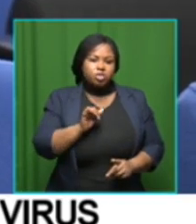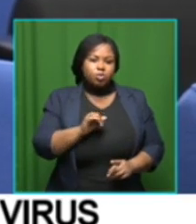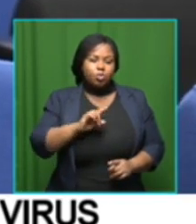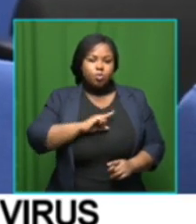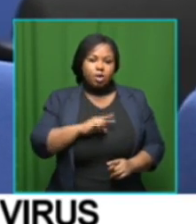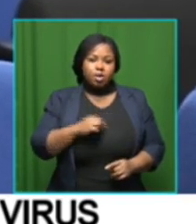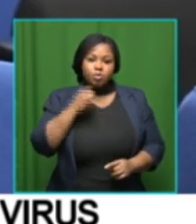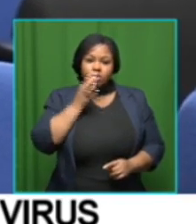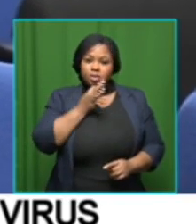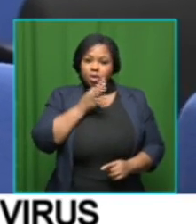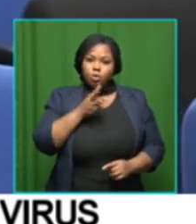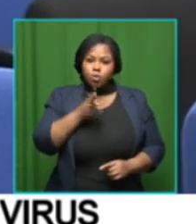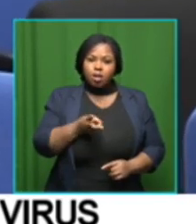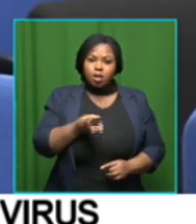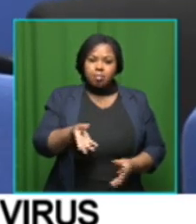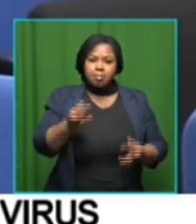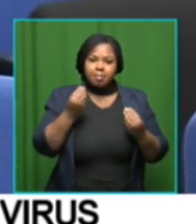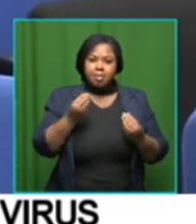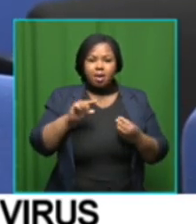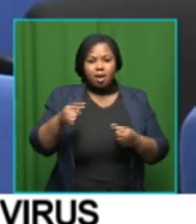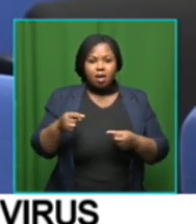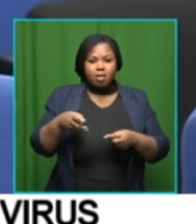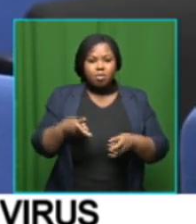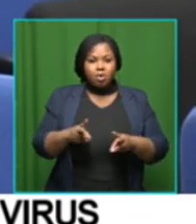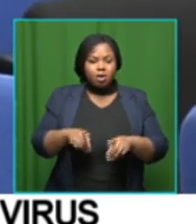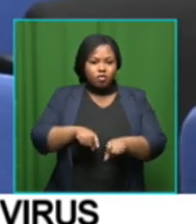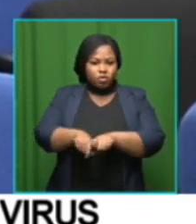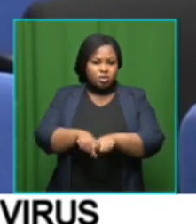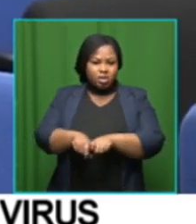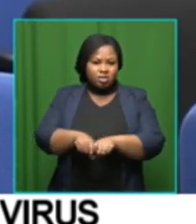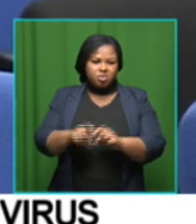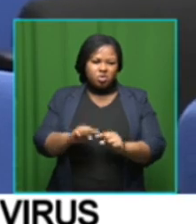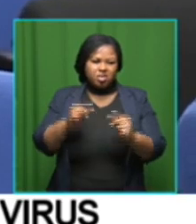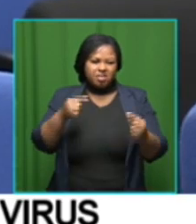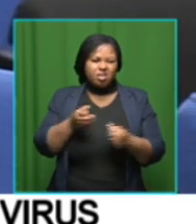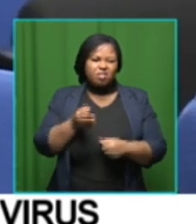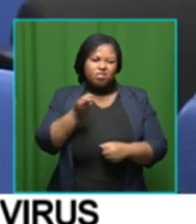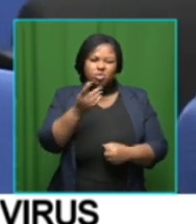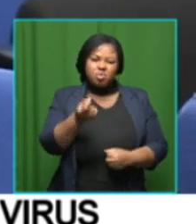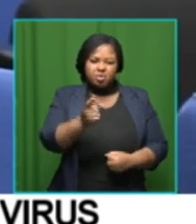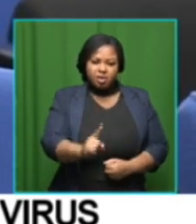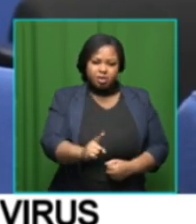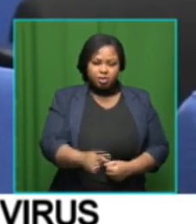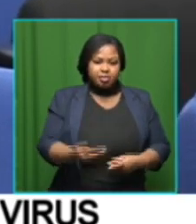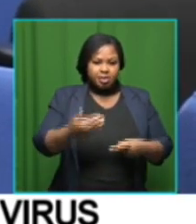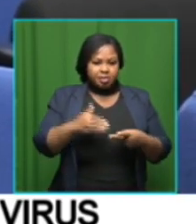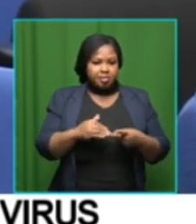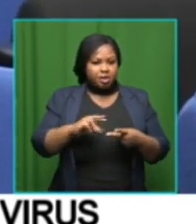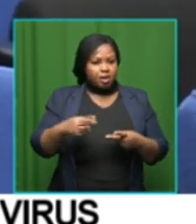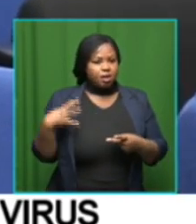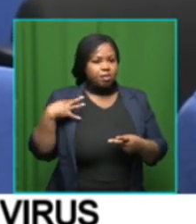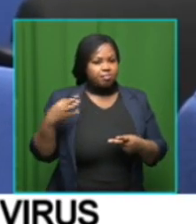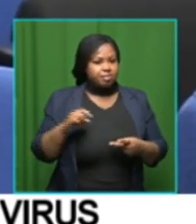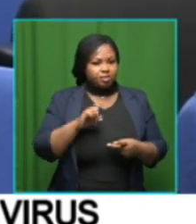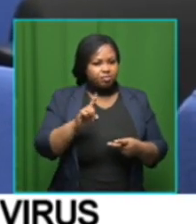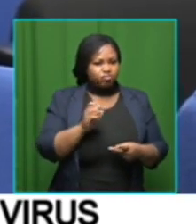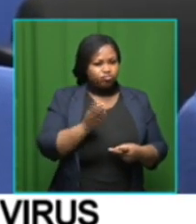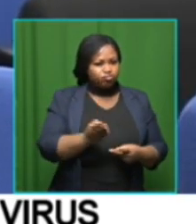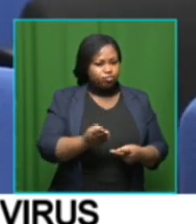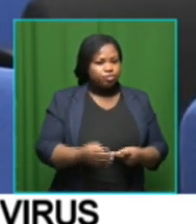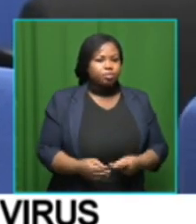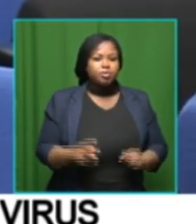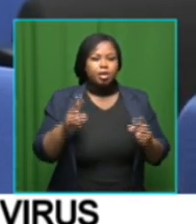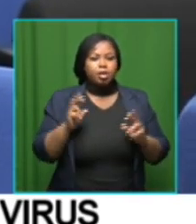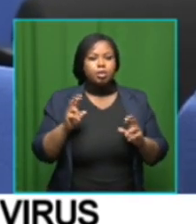So what's going to be different from what you've been doing? But also just another question, Minister, regarding